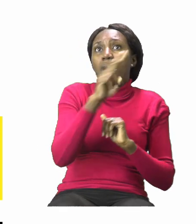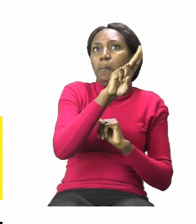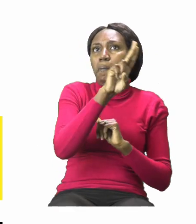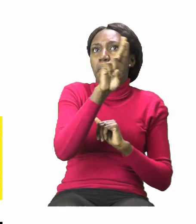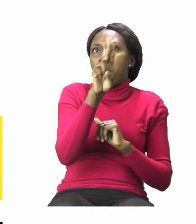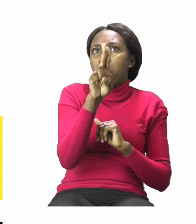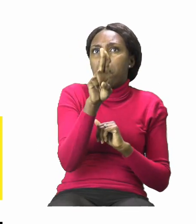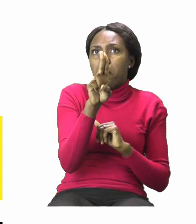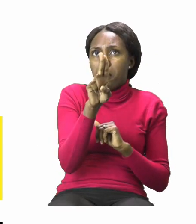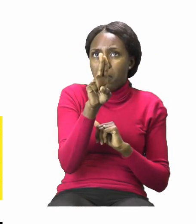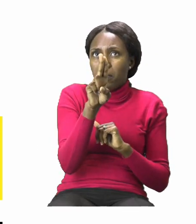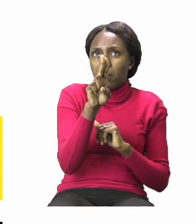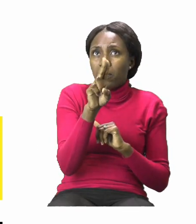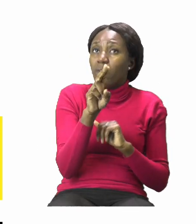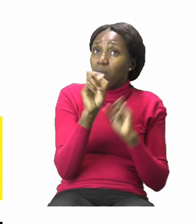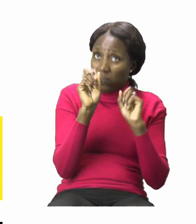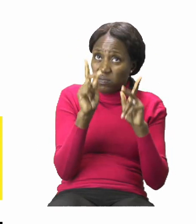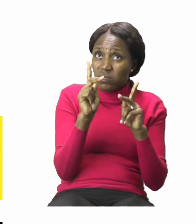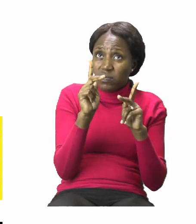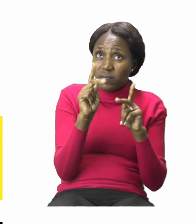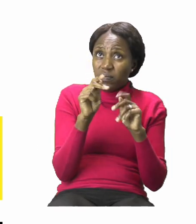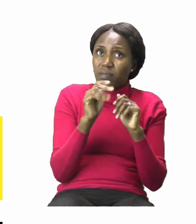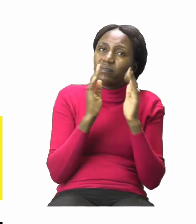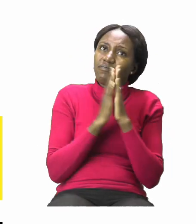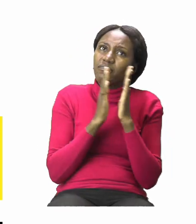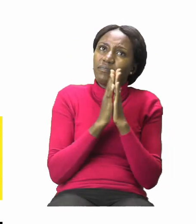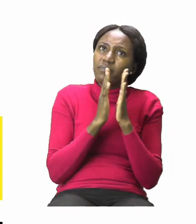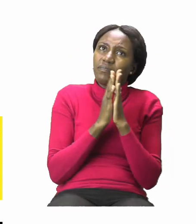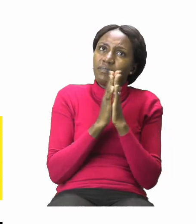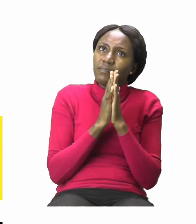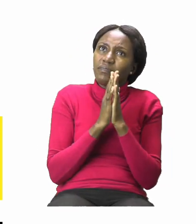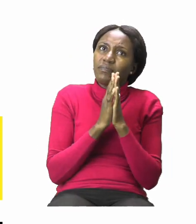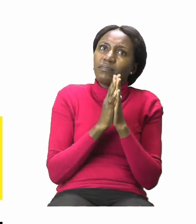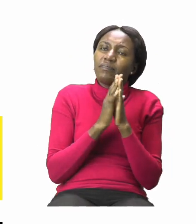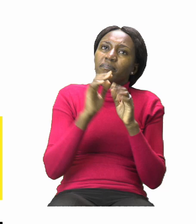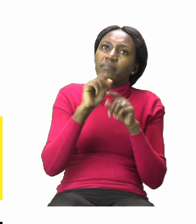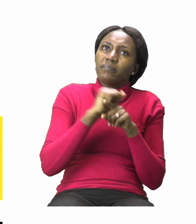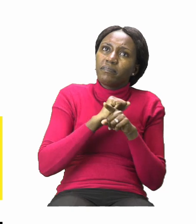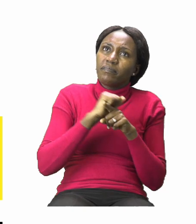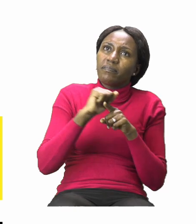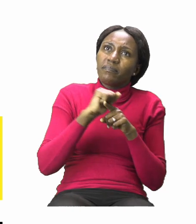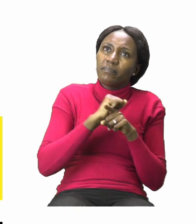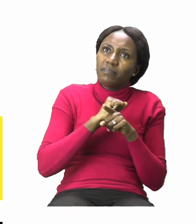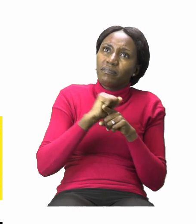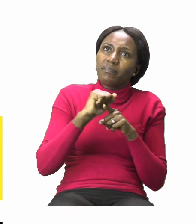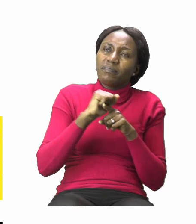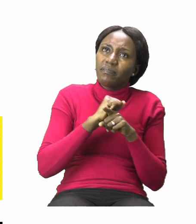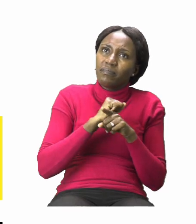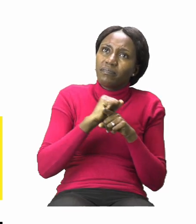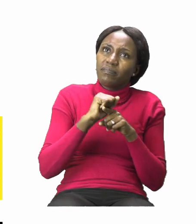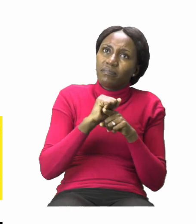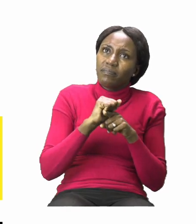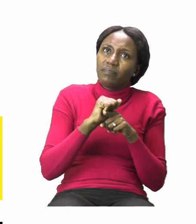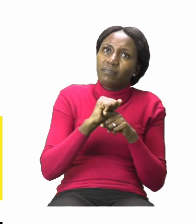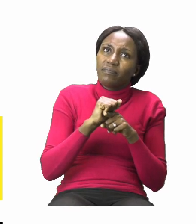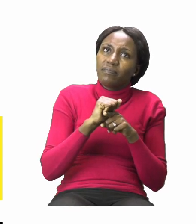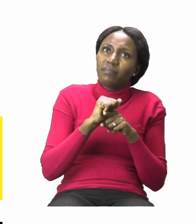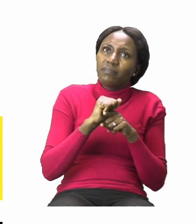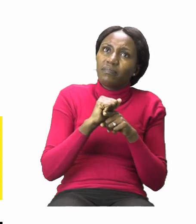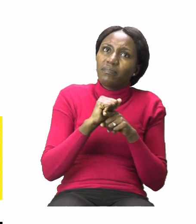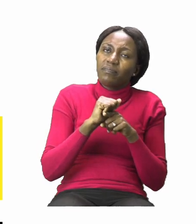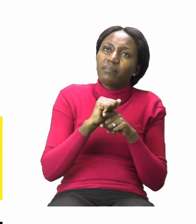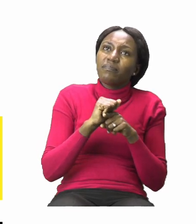sound at the beginning. Take your time, practice before you actually color to make sure that